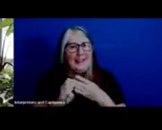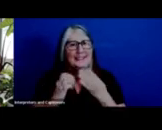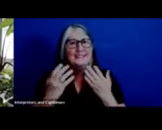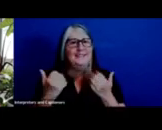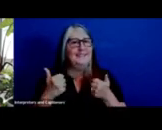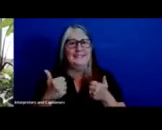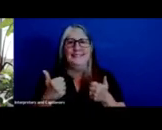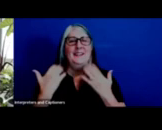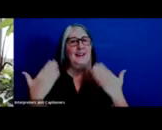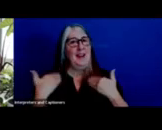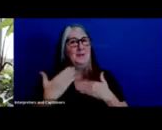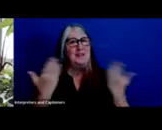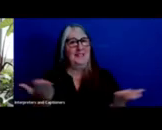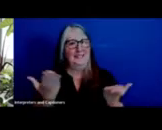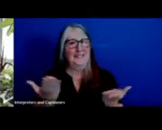joined us.